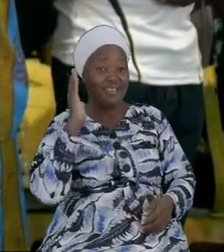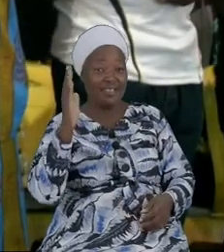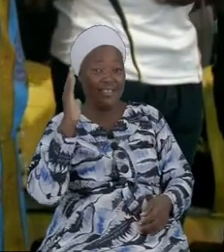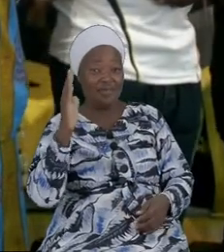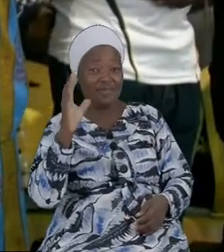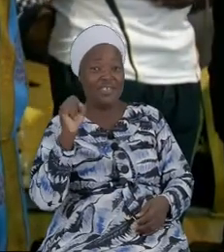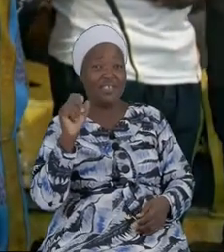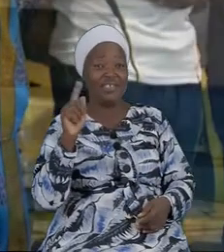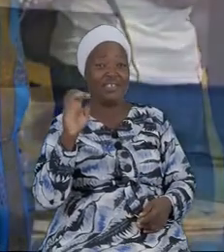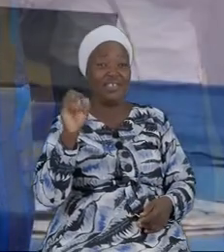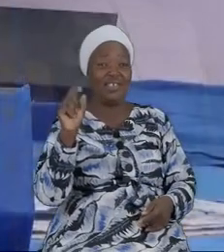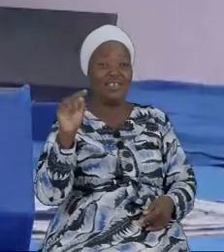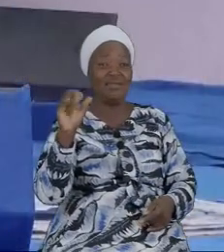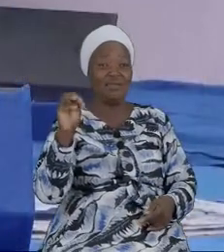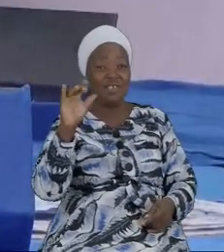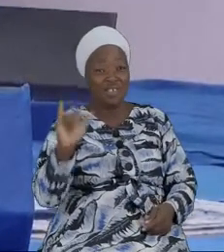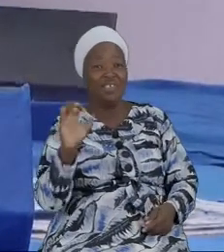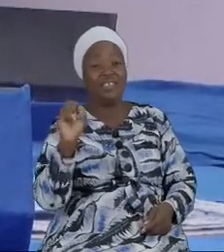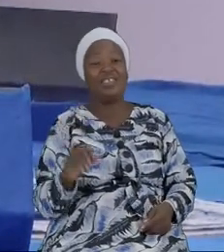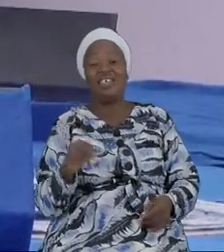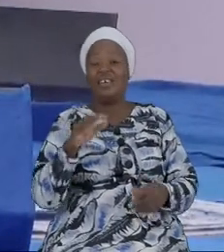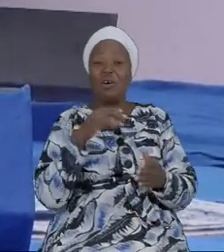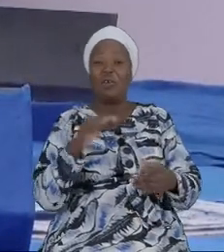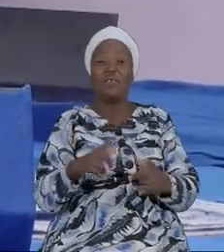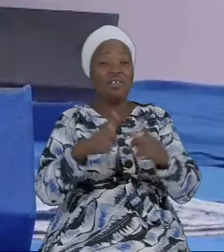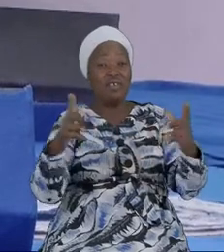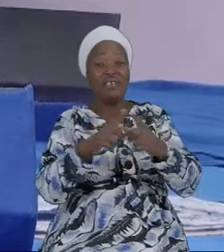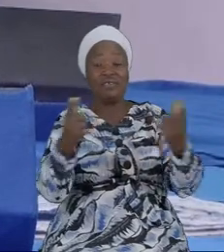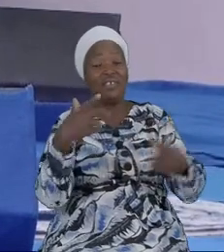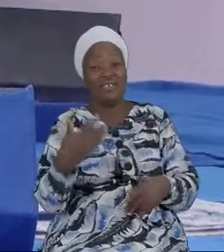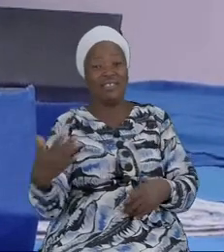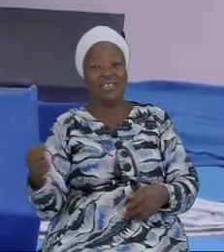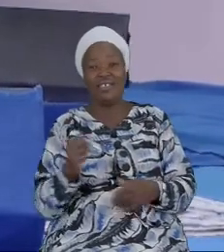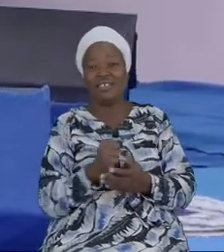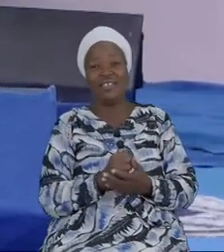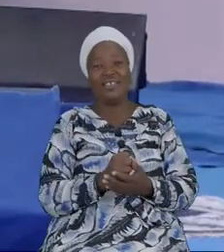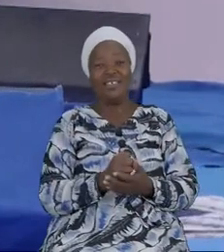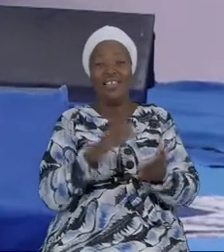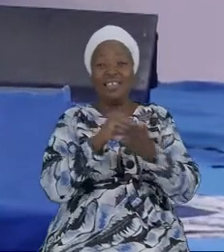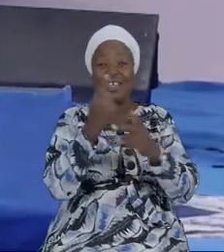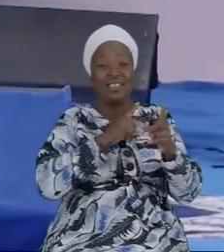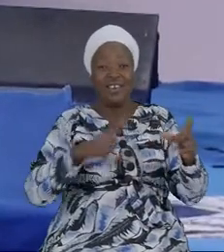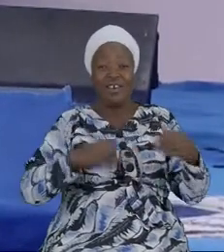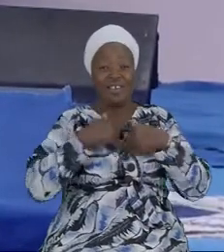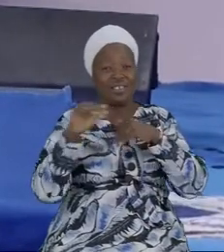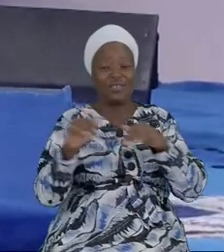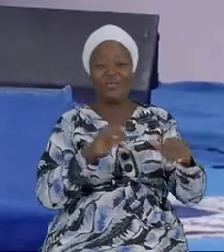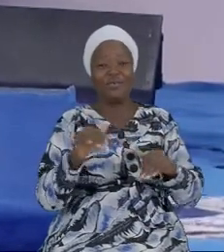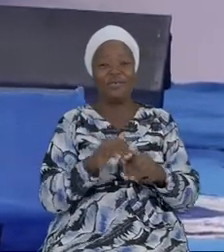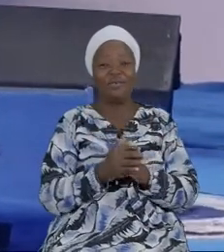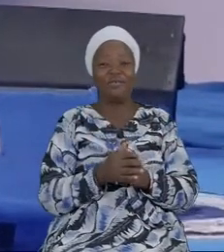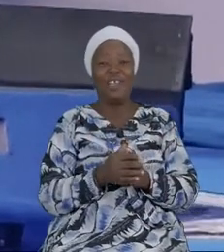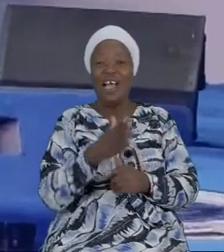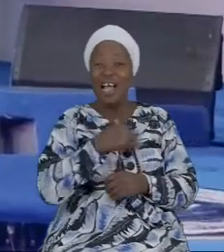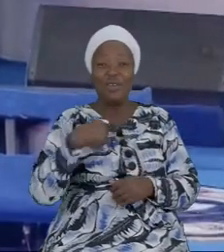testimonies of great, great, great things that the Lord has done.